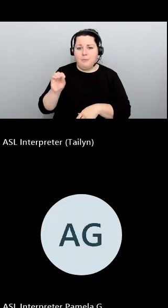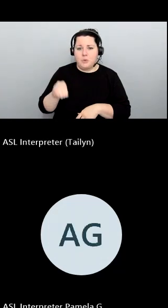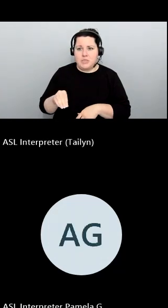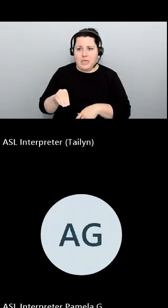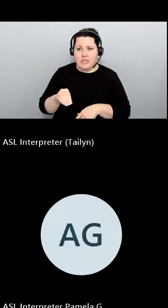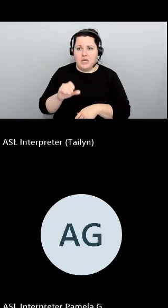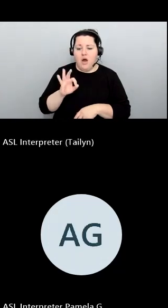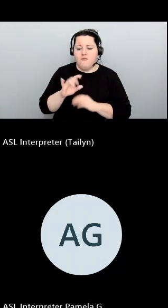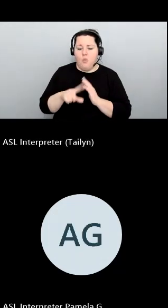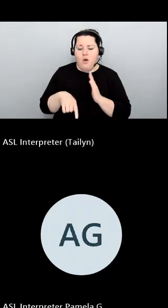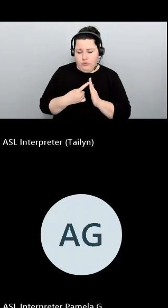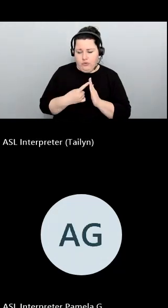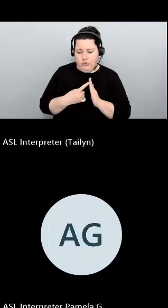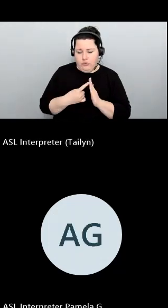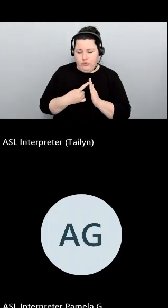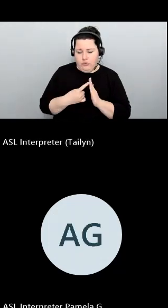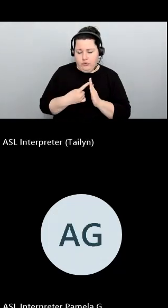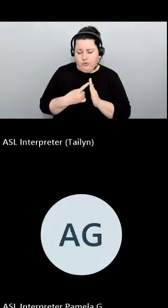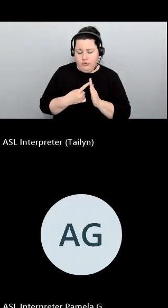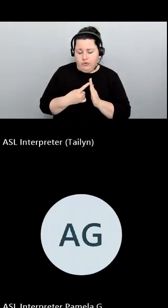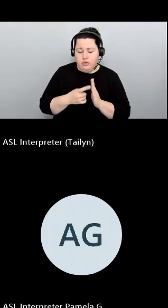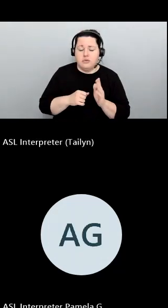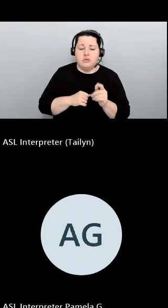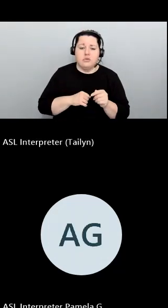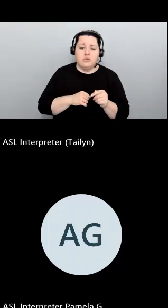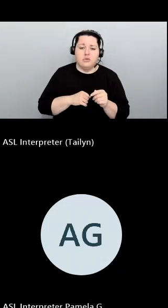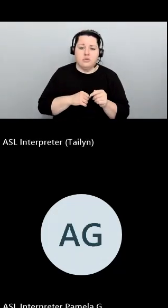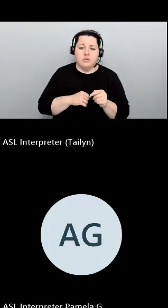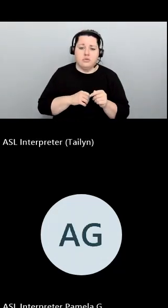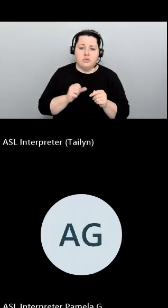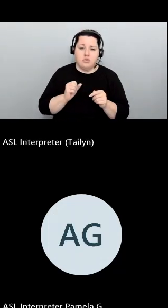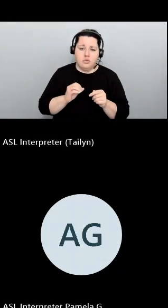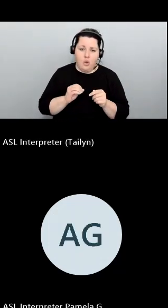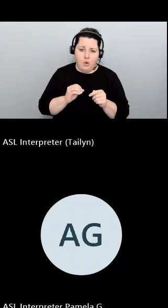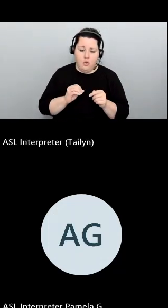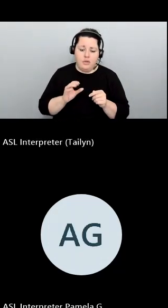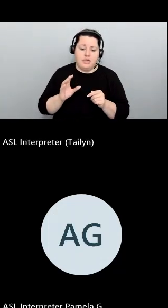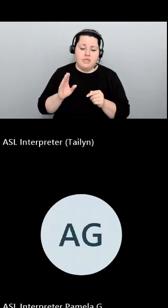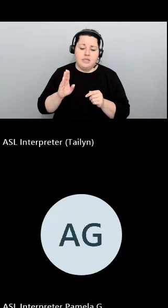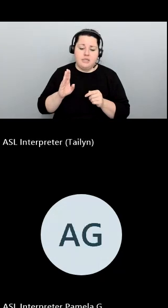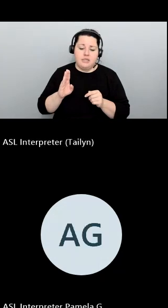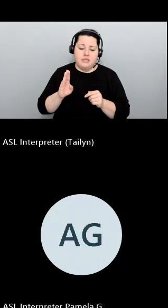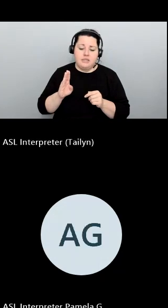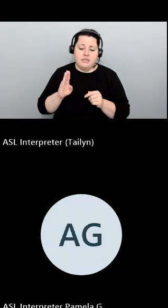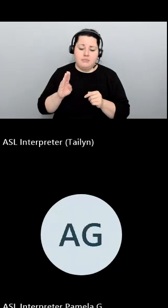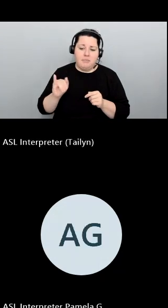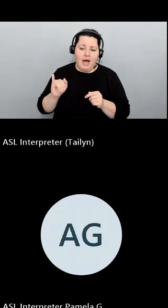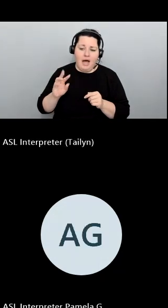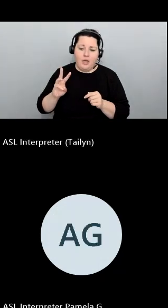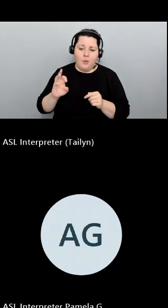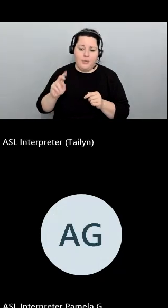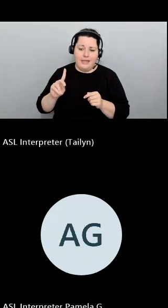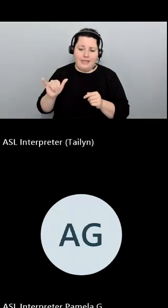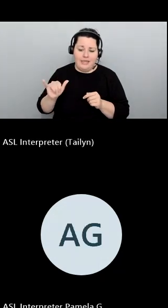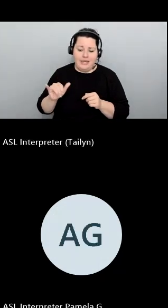hour of pay. And so and it's bi-weekly, and again, there's a cap of $34.50.